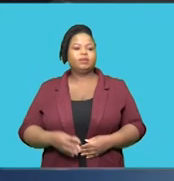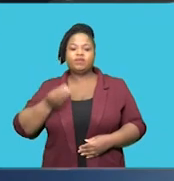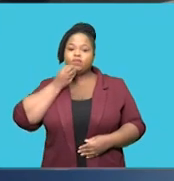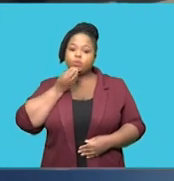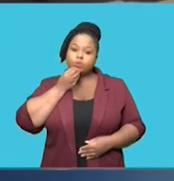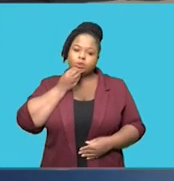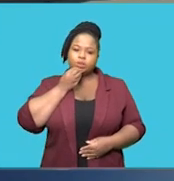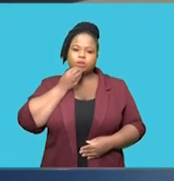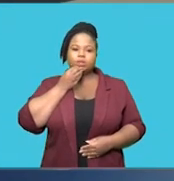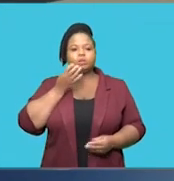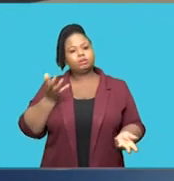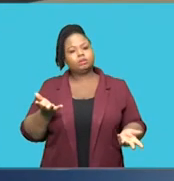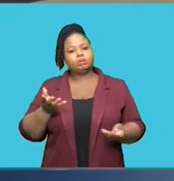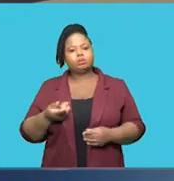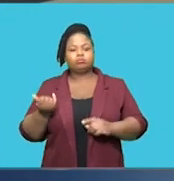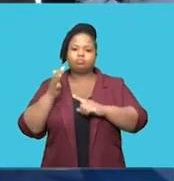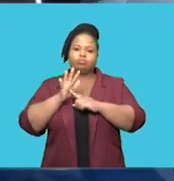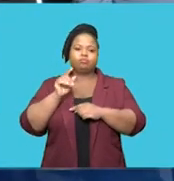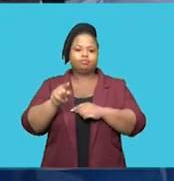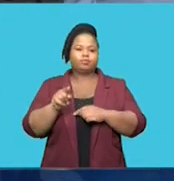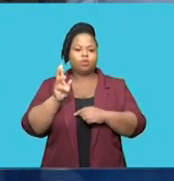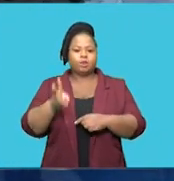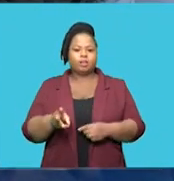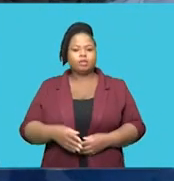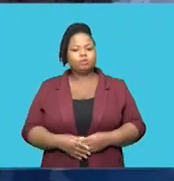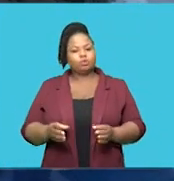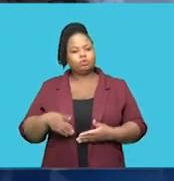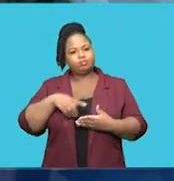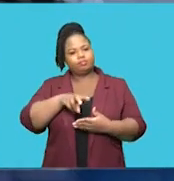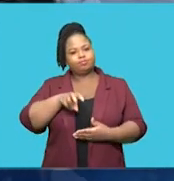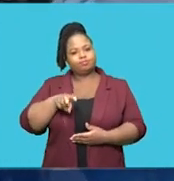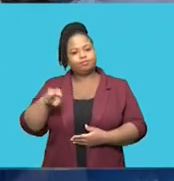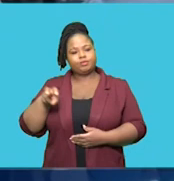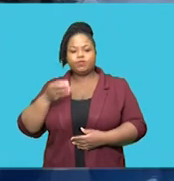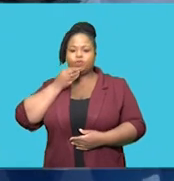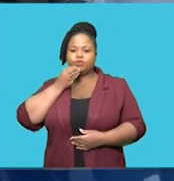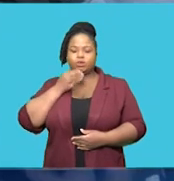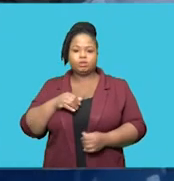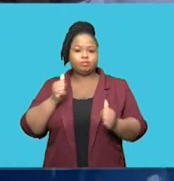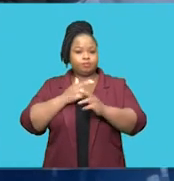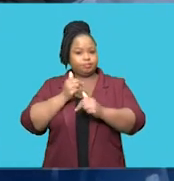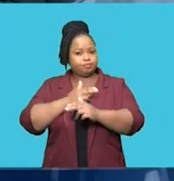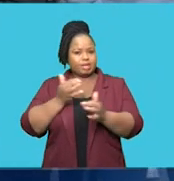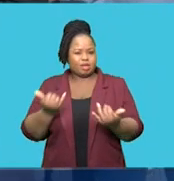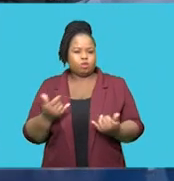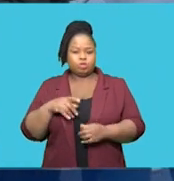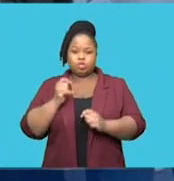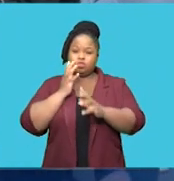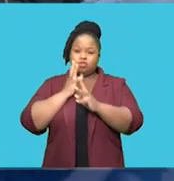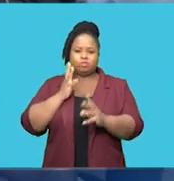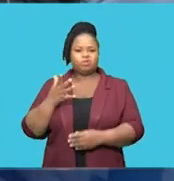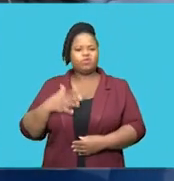foods will be uploaded onto their platform for delivery by the Uber Eats in the townships. So if you're looking for